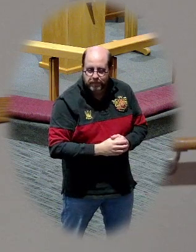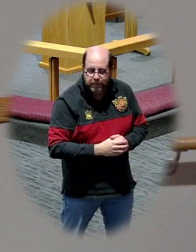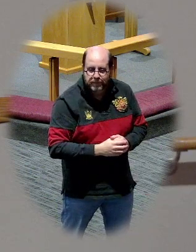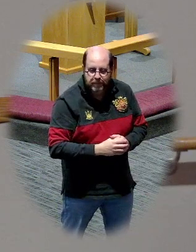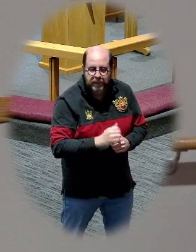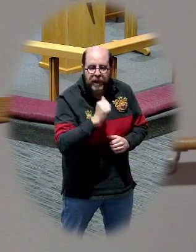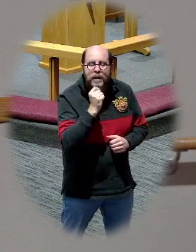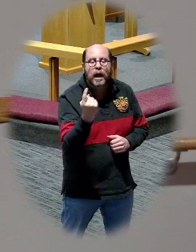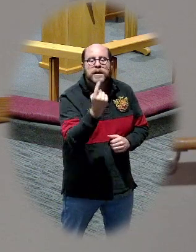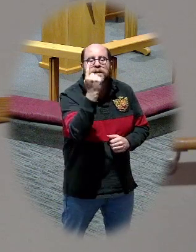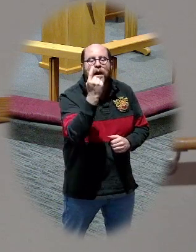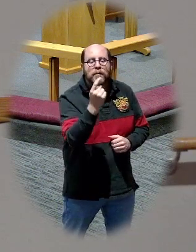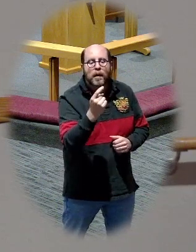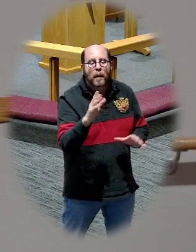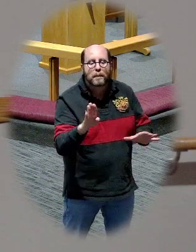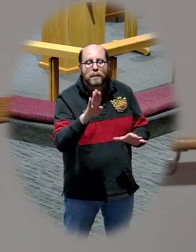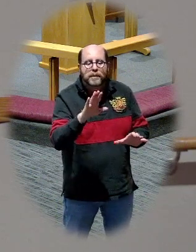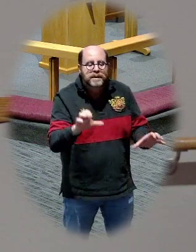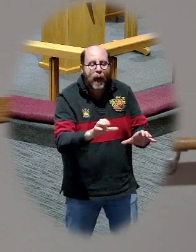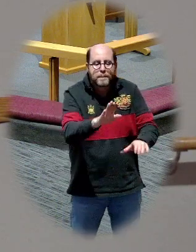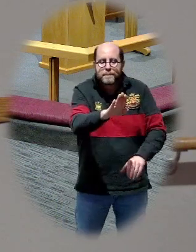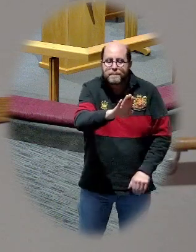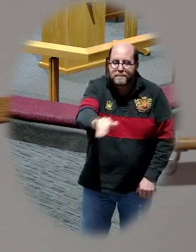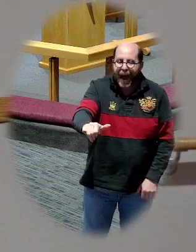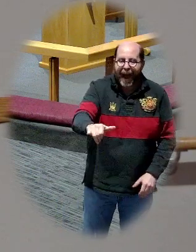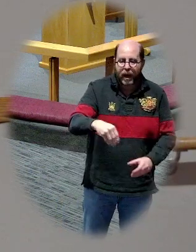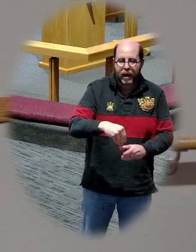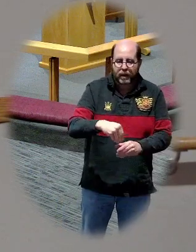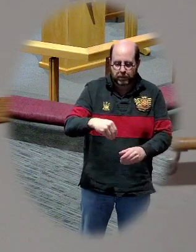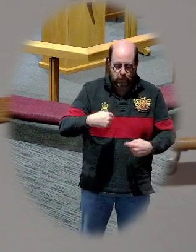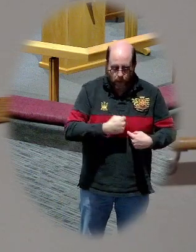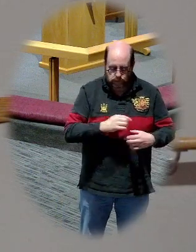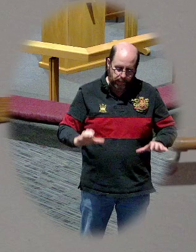Not something that's done by us, but something that's done in us.